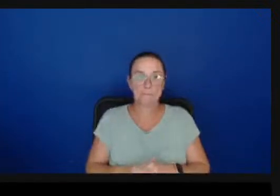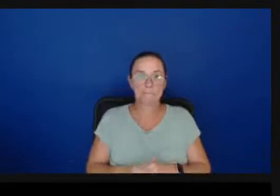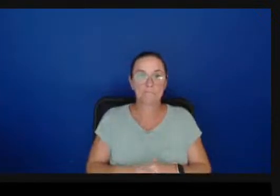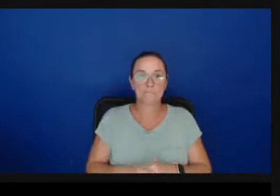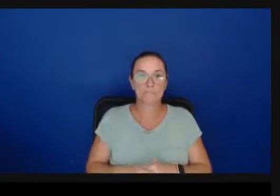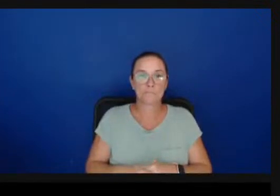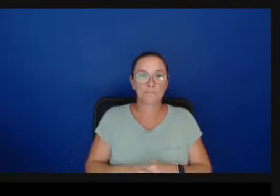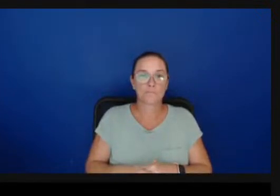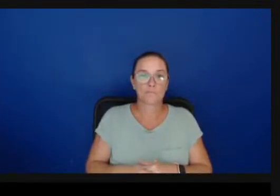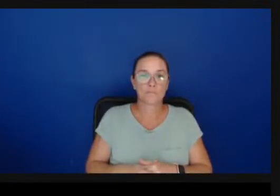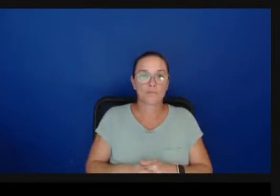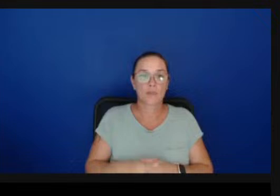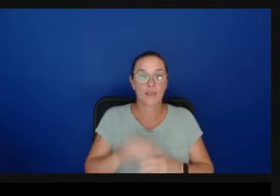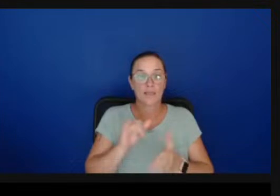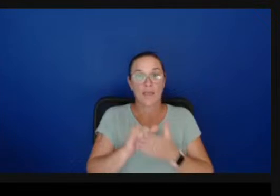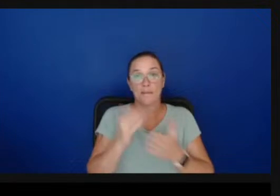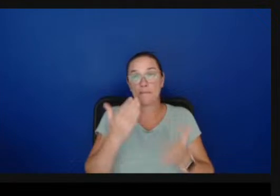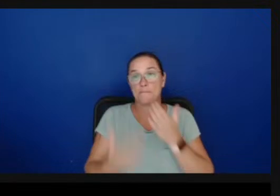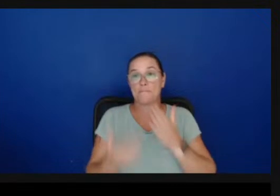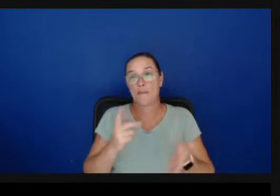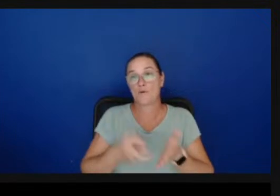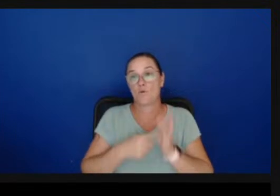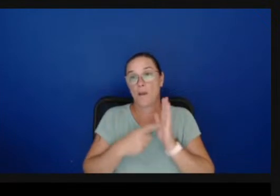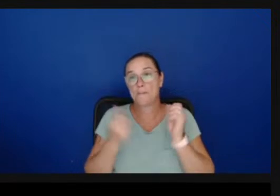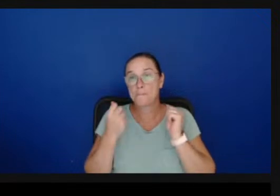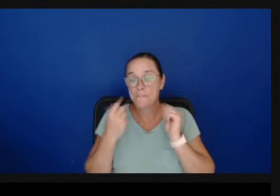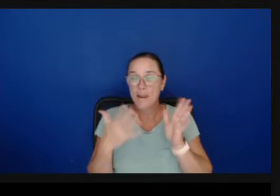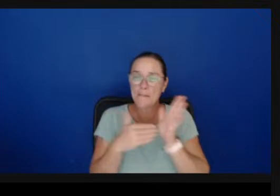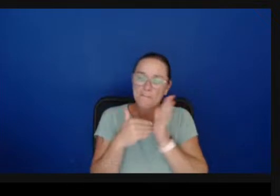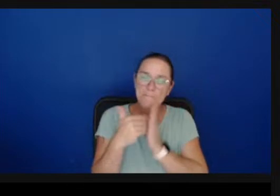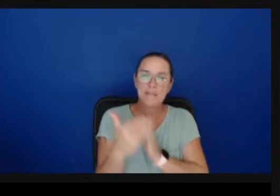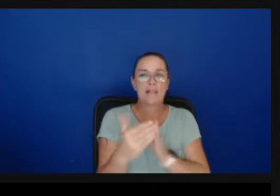So that might require millions of computer hours,